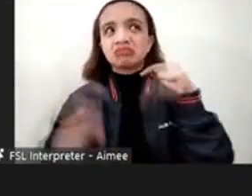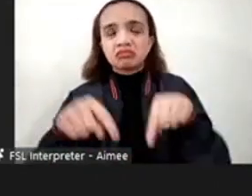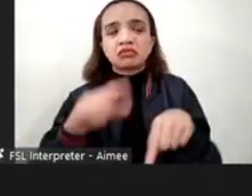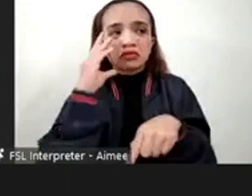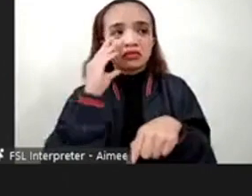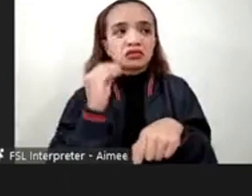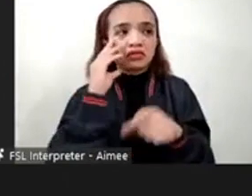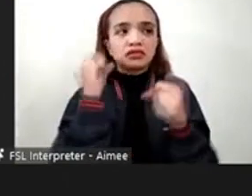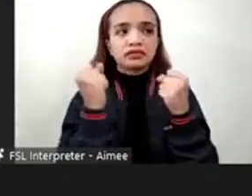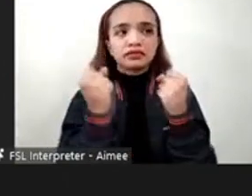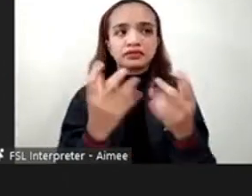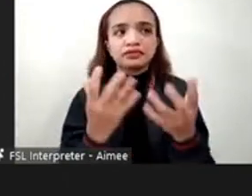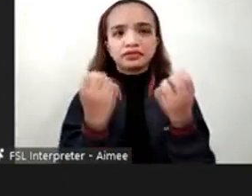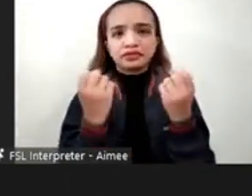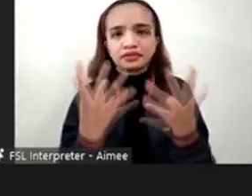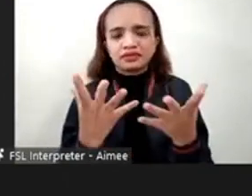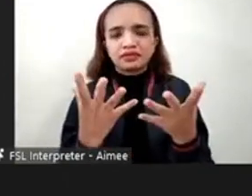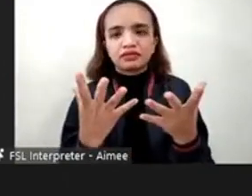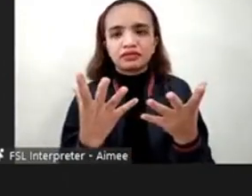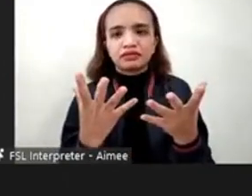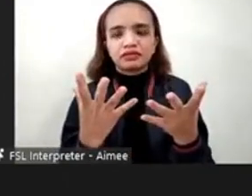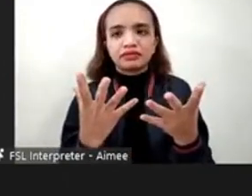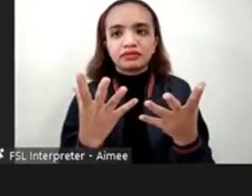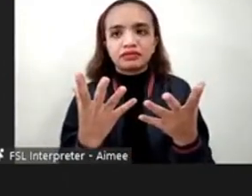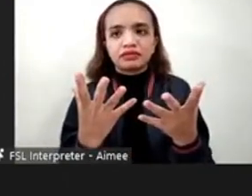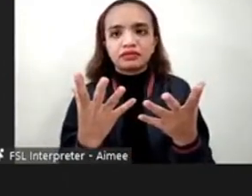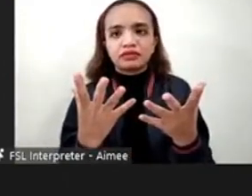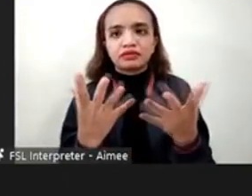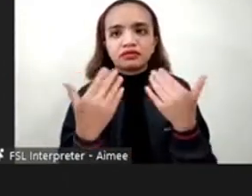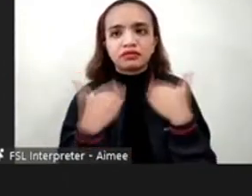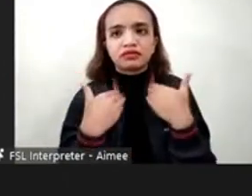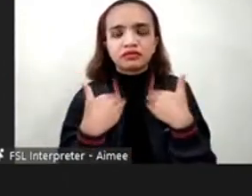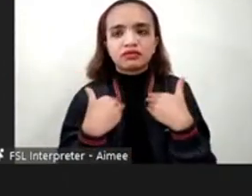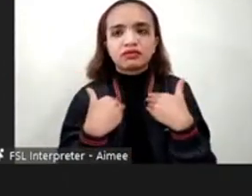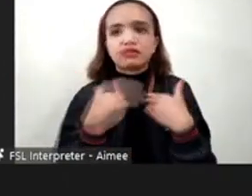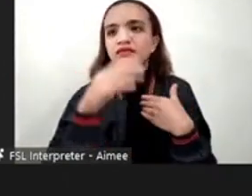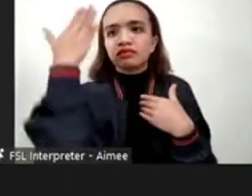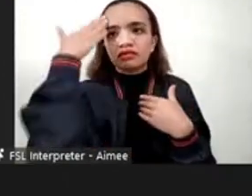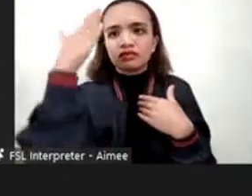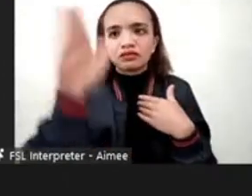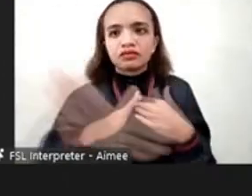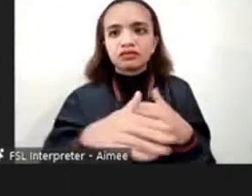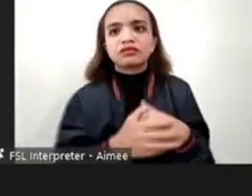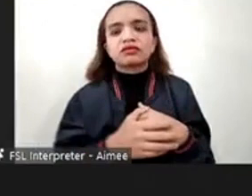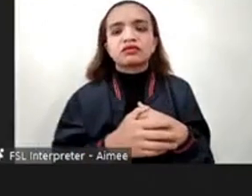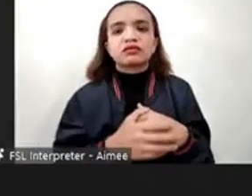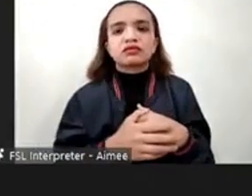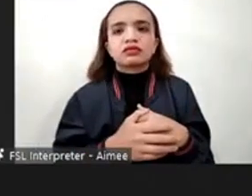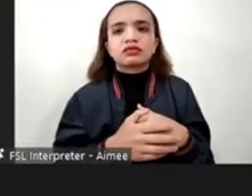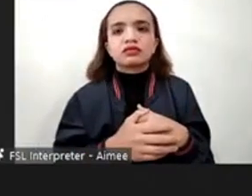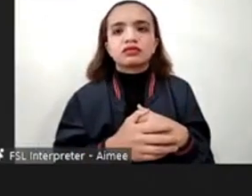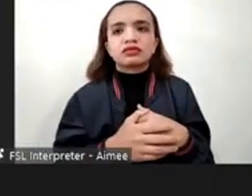lot of unknowns. There is a lot of things we do not know. We don't know